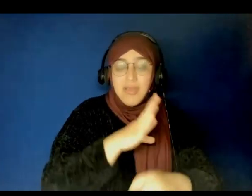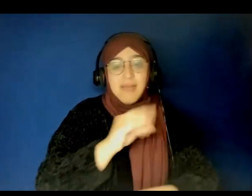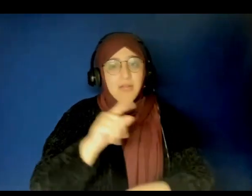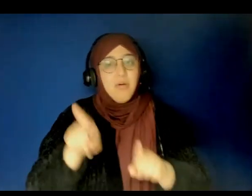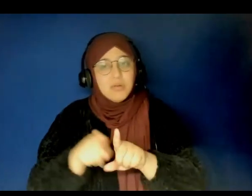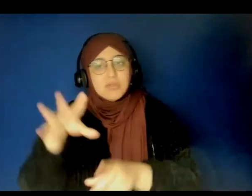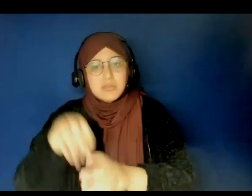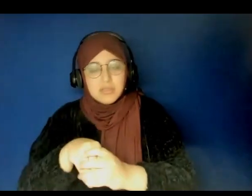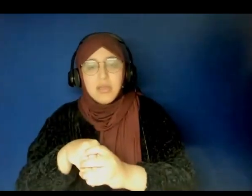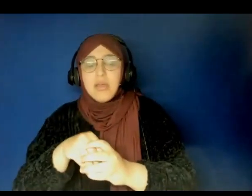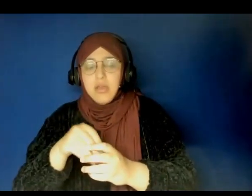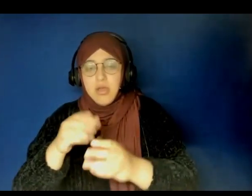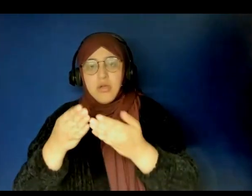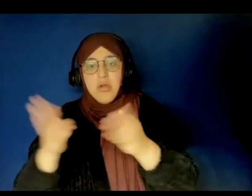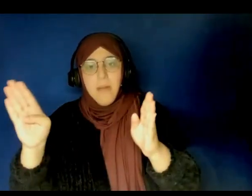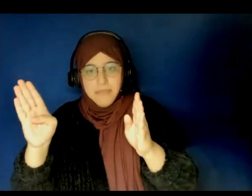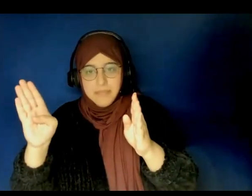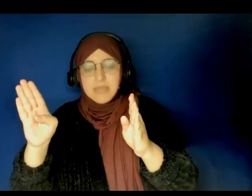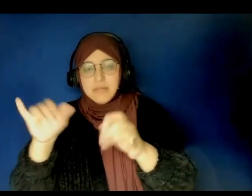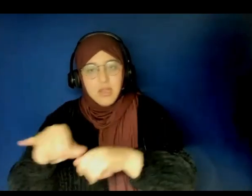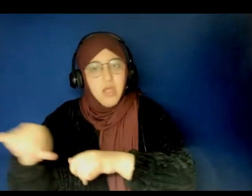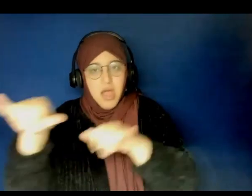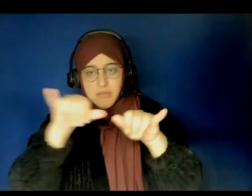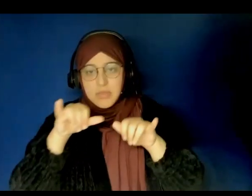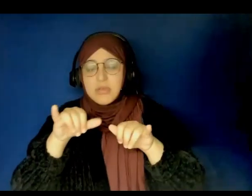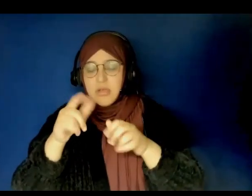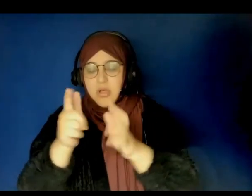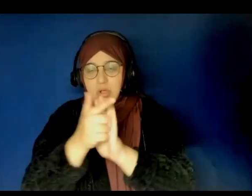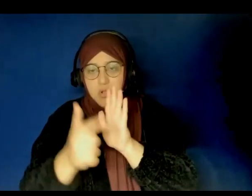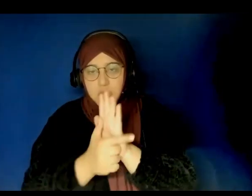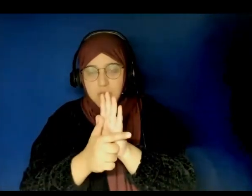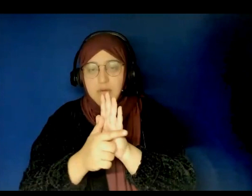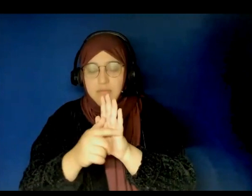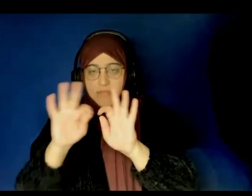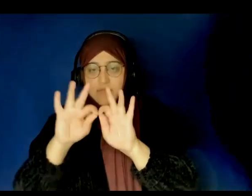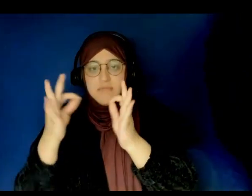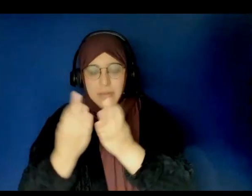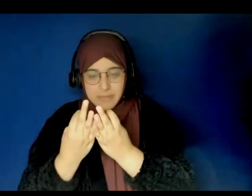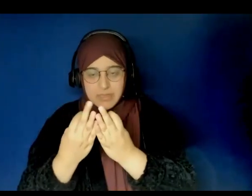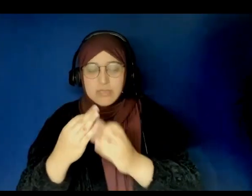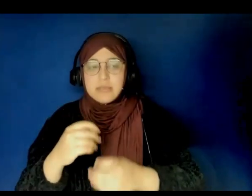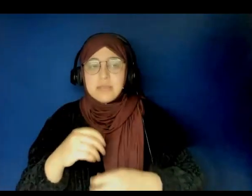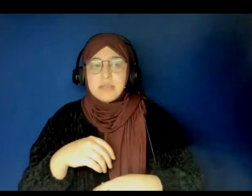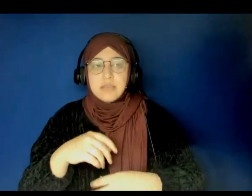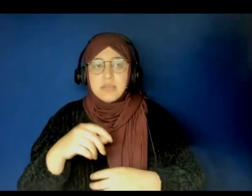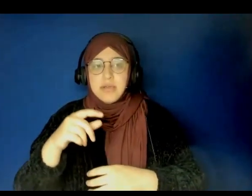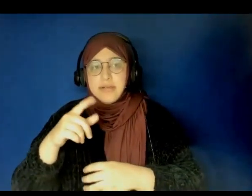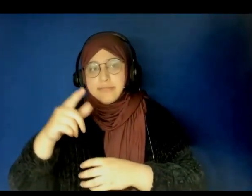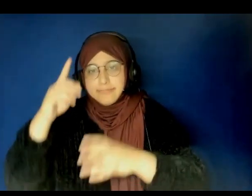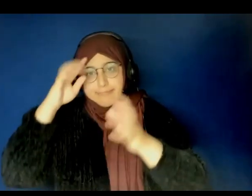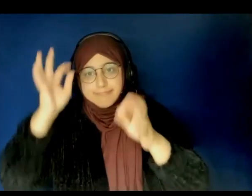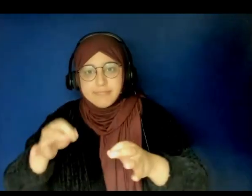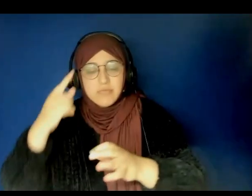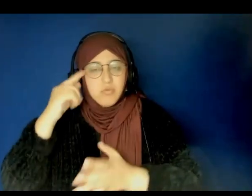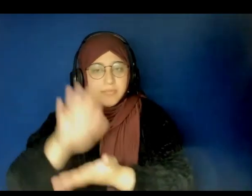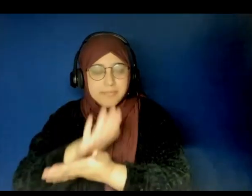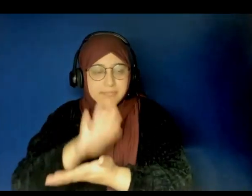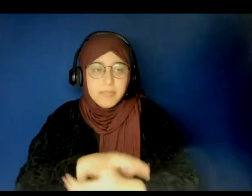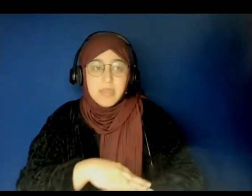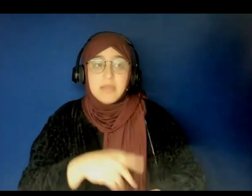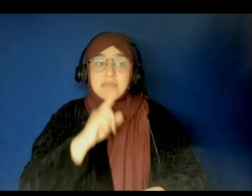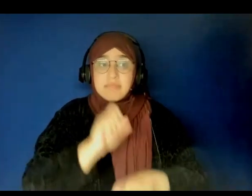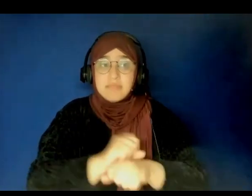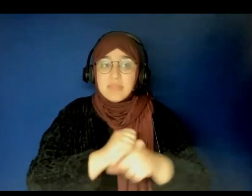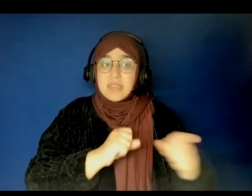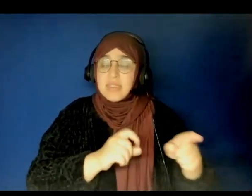system. A family declaration is simply the advice that you want to tell your family